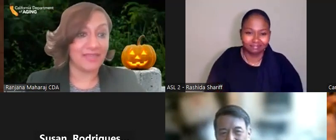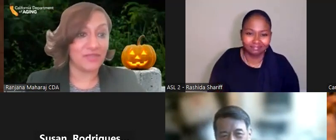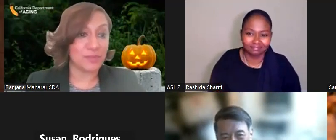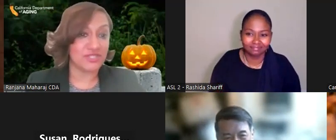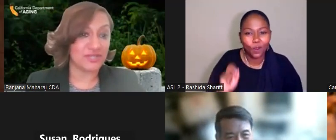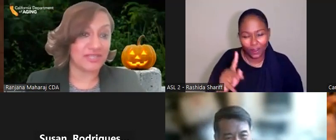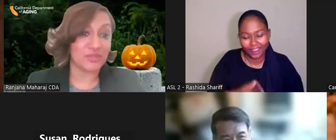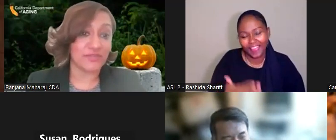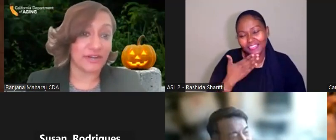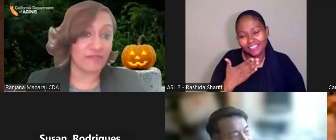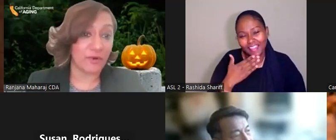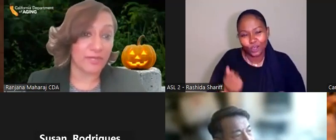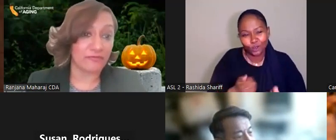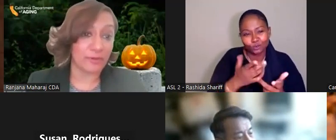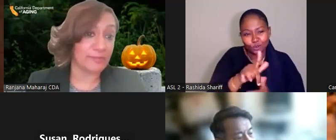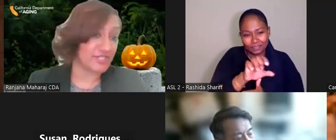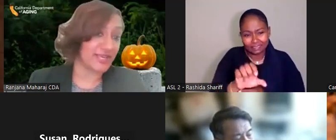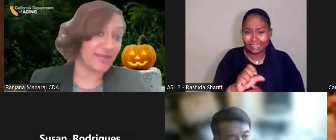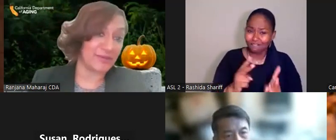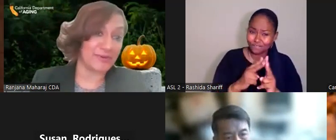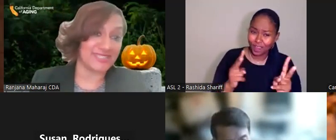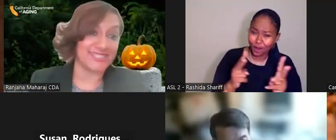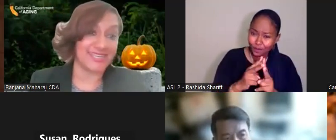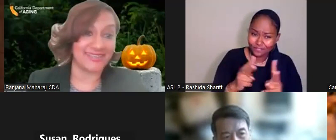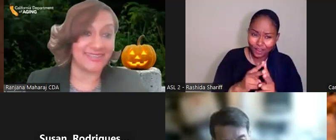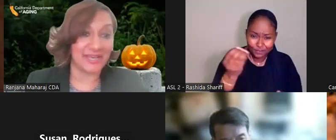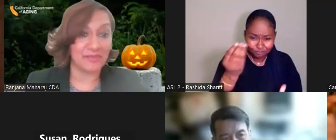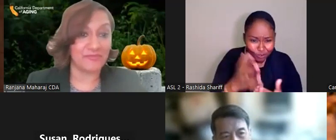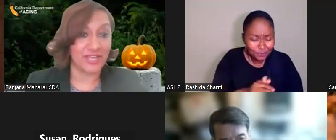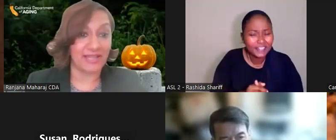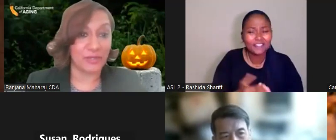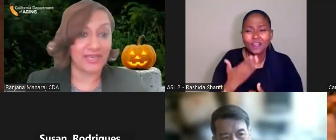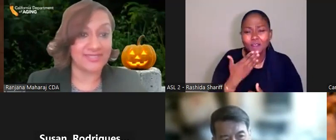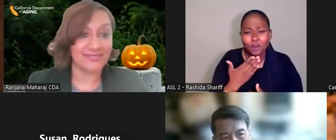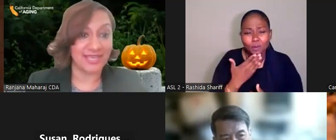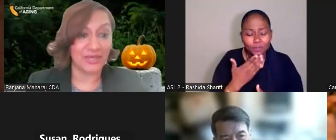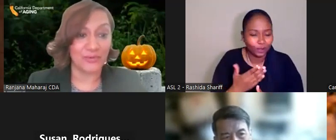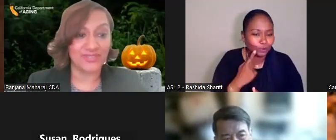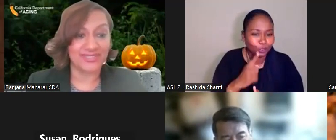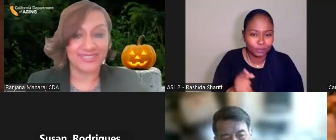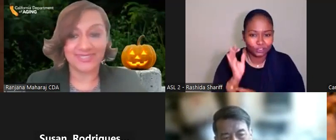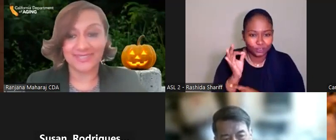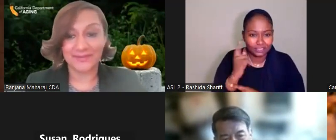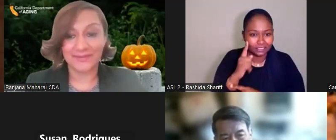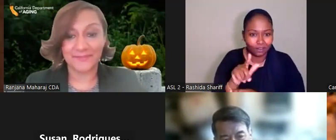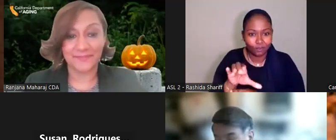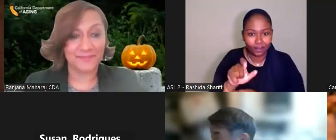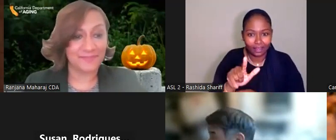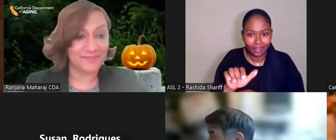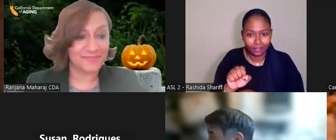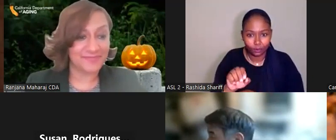Okay, thank you so much, Lee. This was very informative. We appreciate you presenting for Cal OES. Thank you.